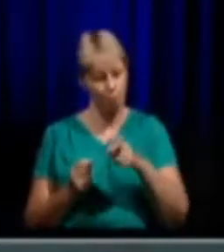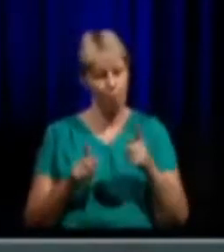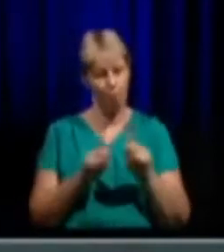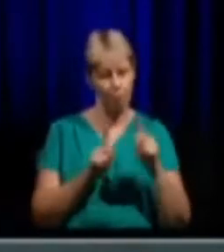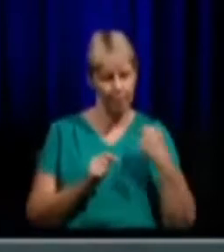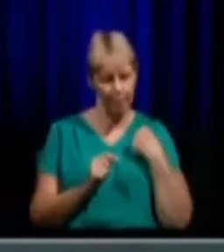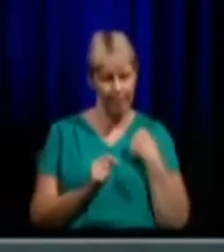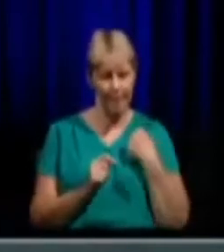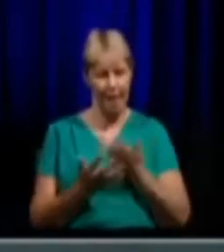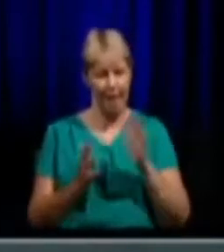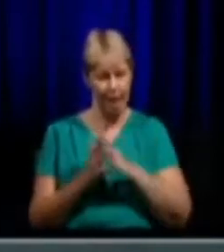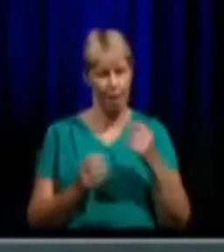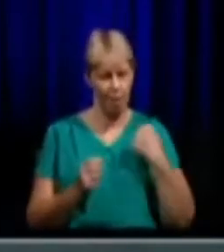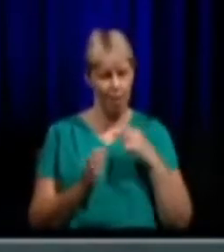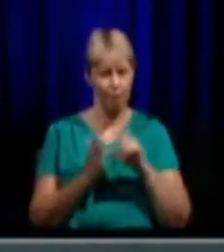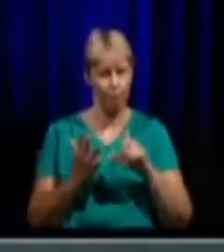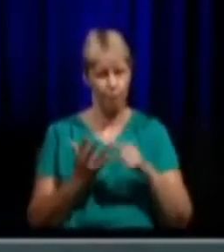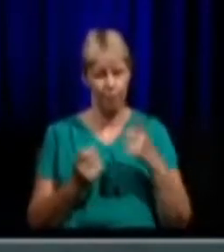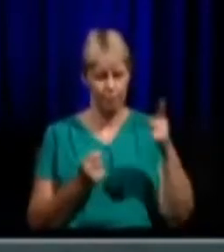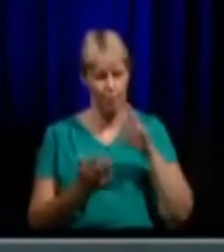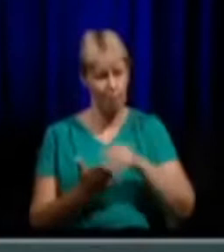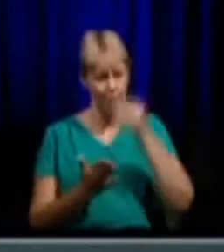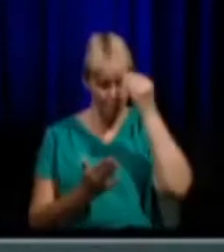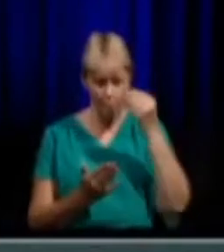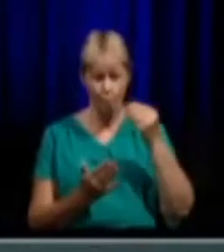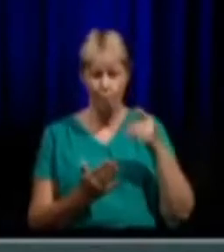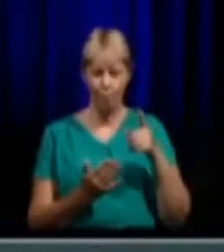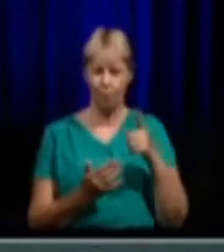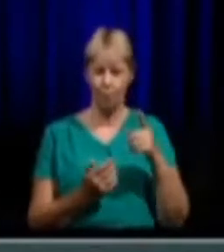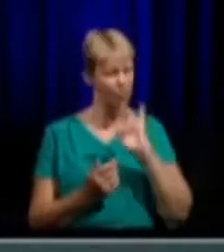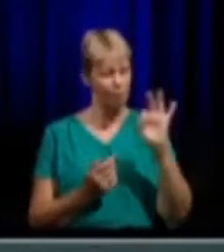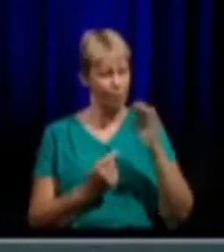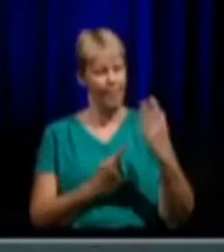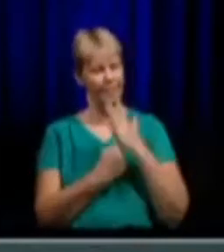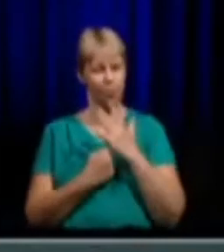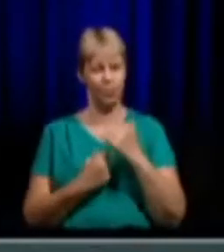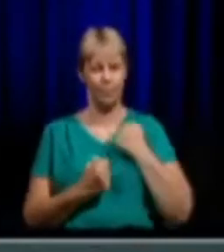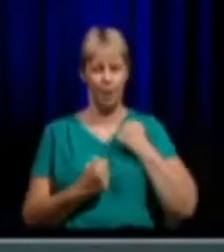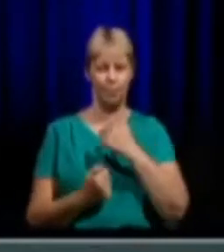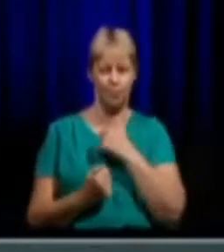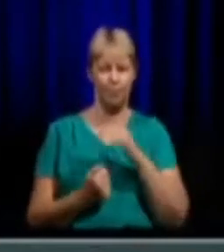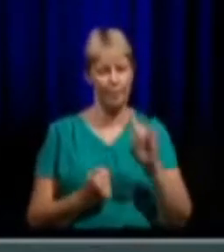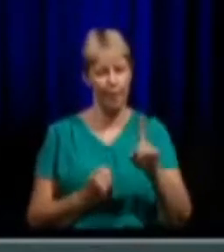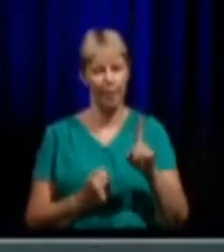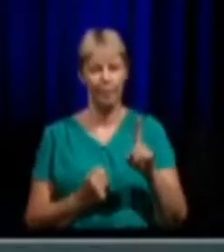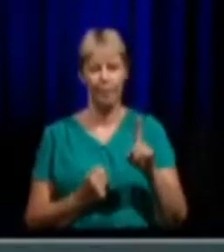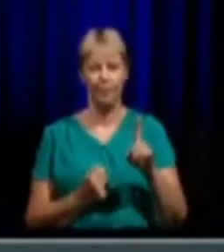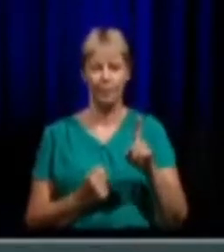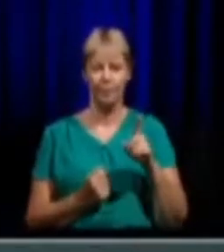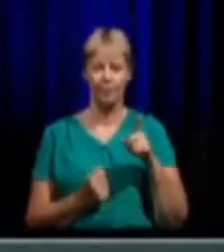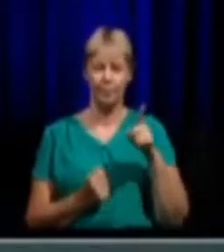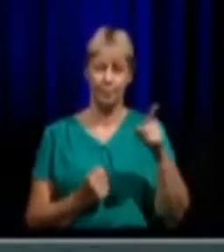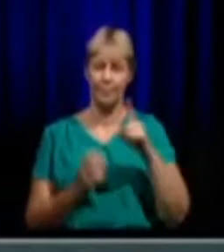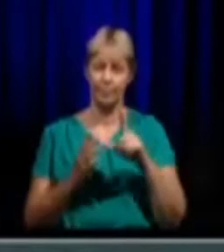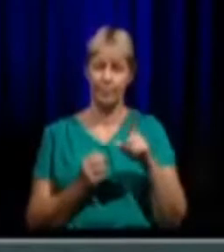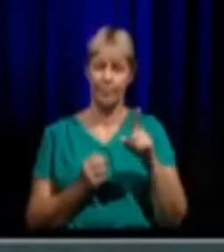Learn the unforced rhythms of grace. And Rick Warren, who a lot of you would know, is a very influential church